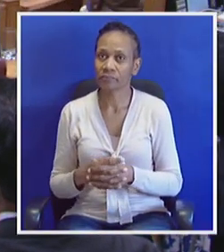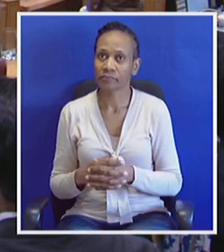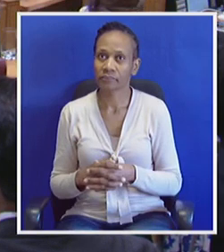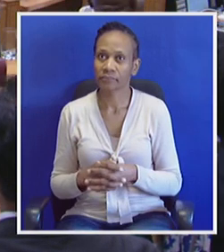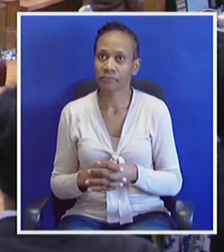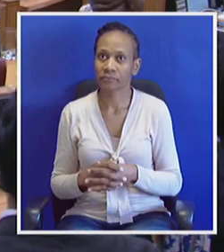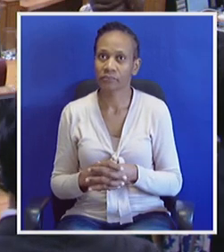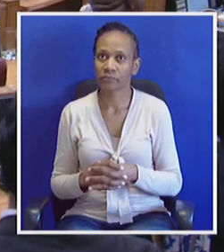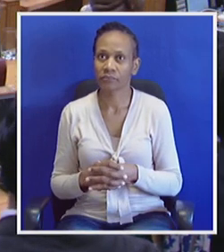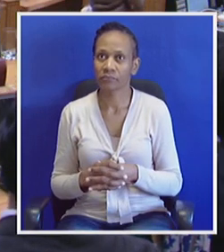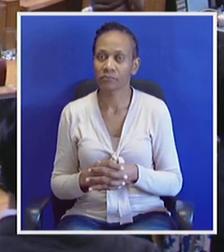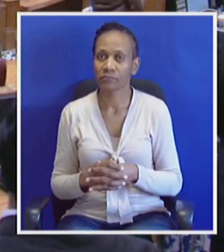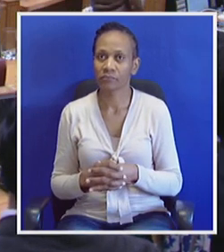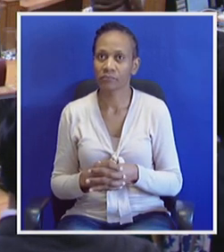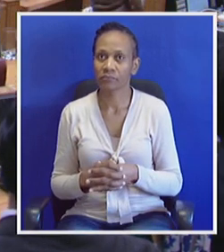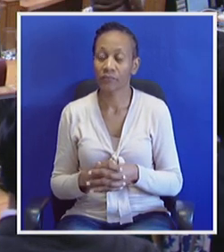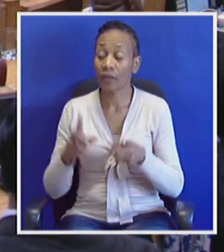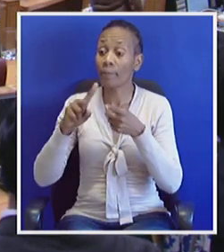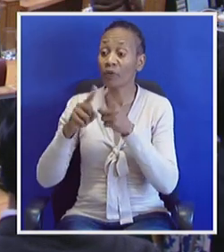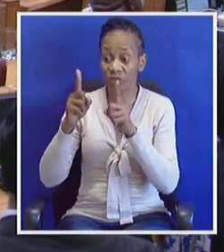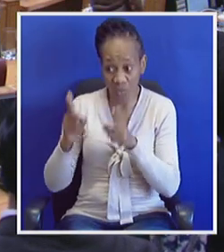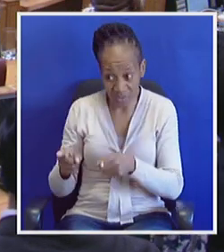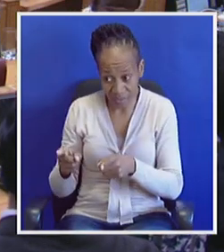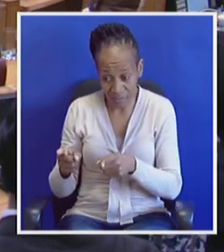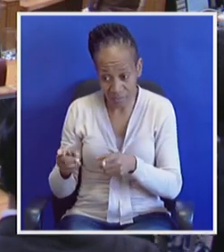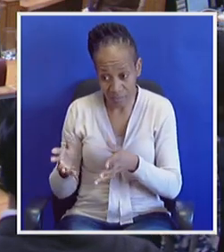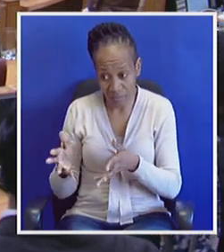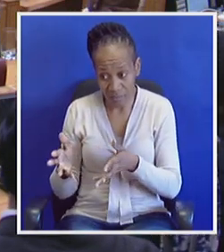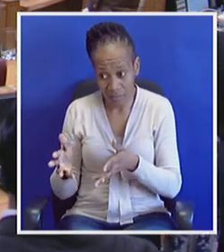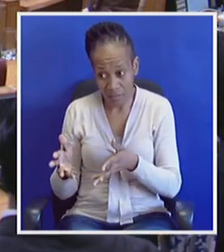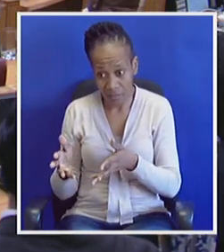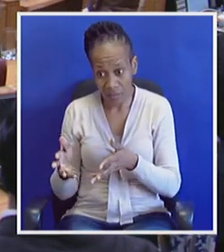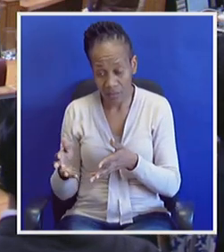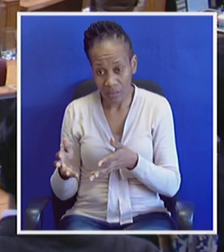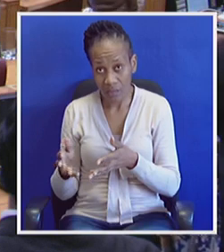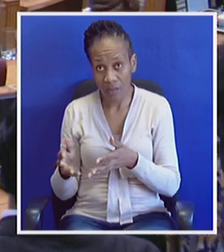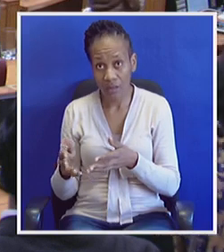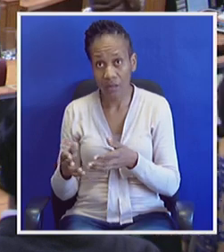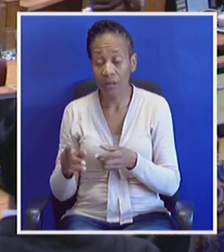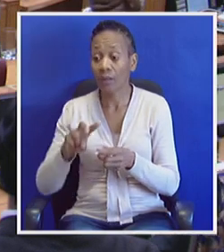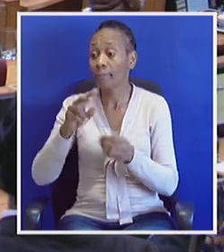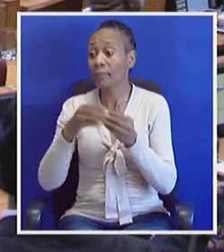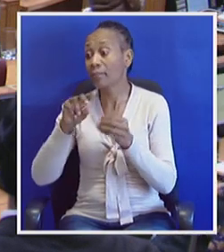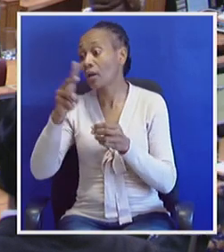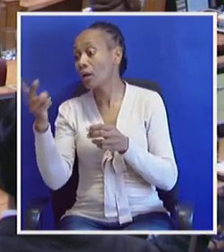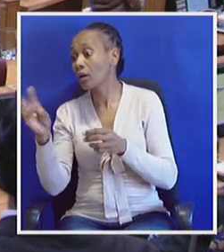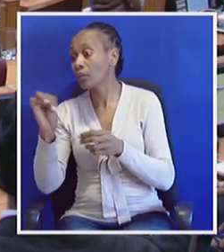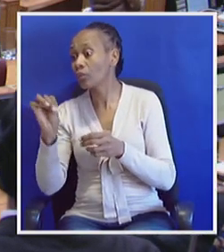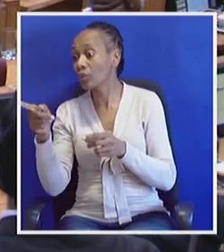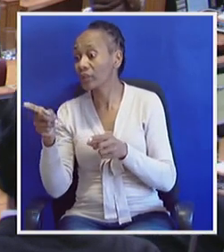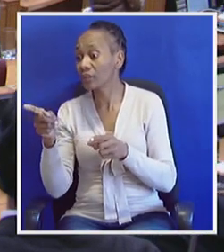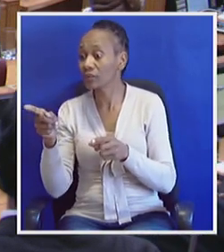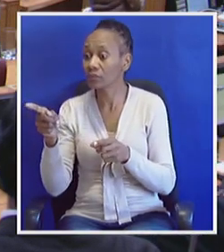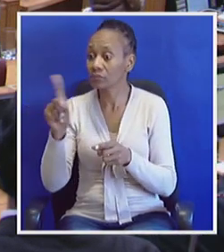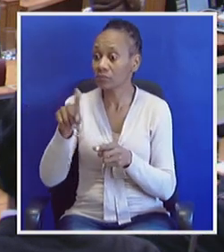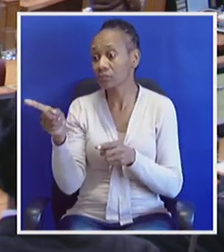you stand up on your feet? It's a point of order. Honorable Mukwili, is it the same point of order? So one of you